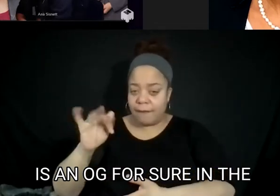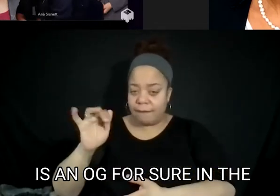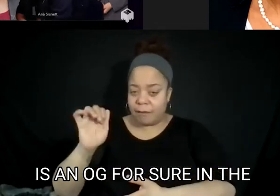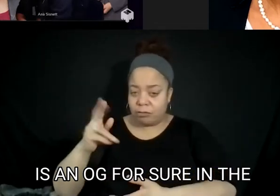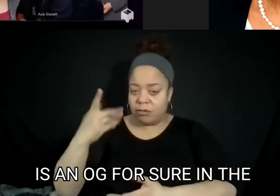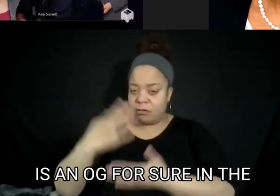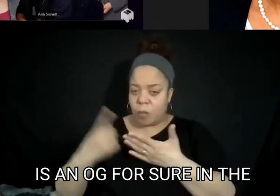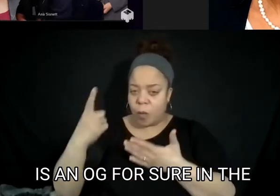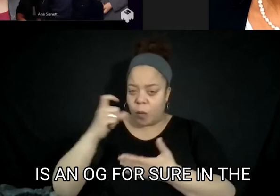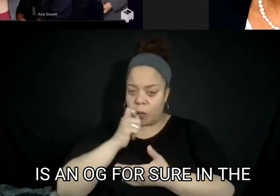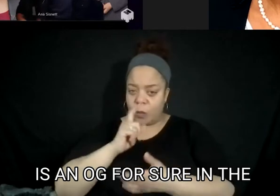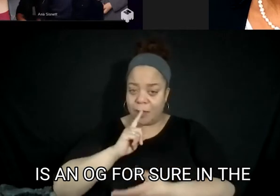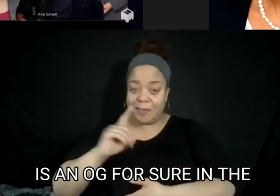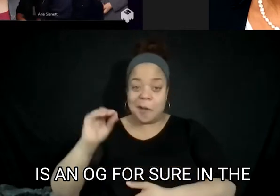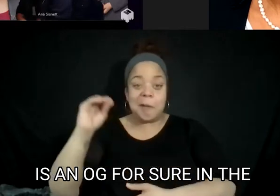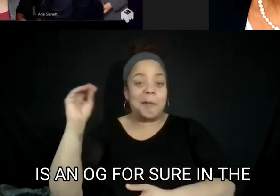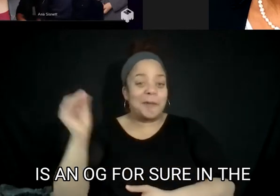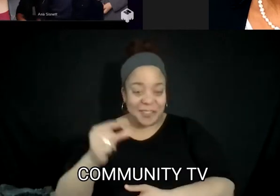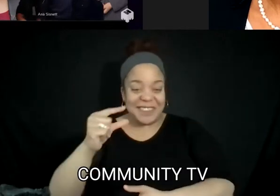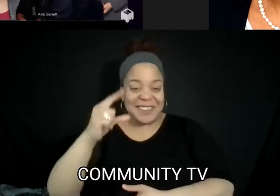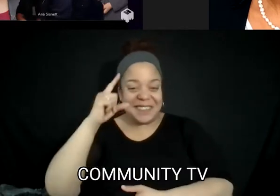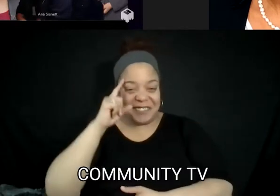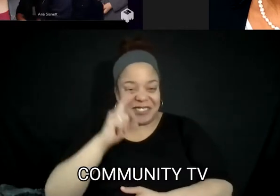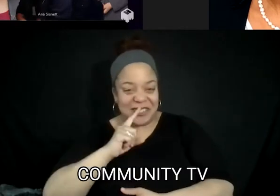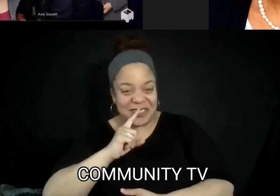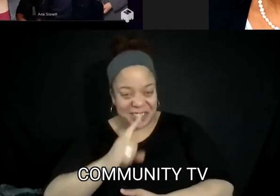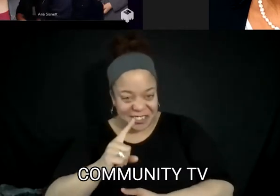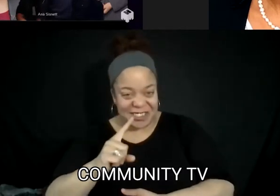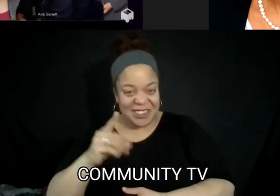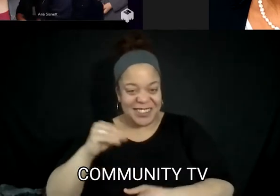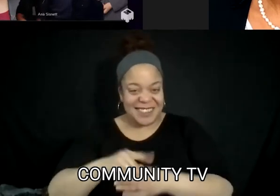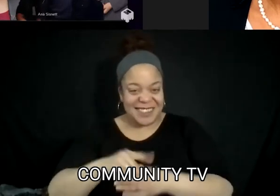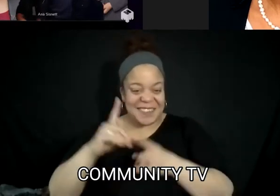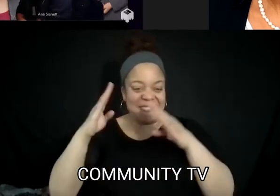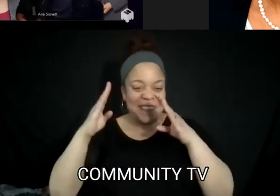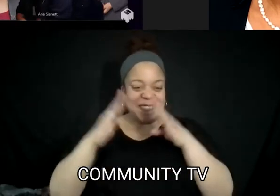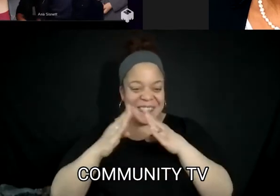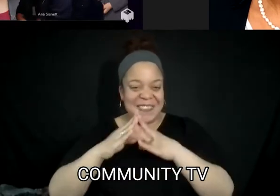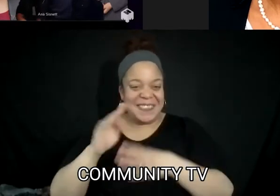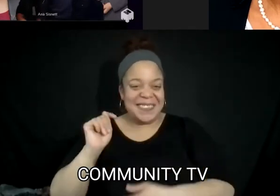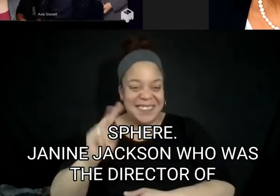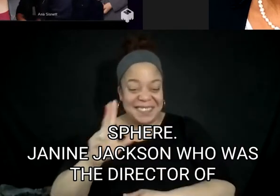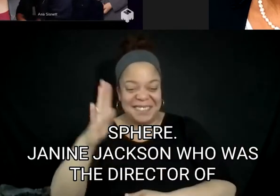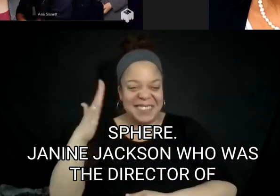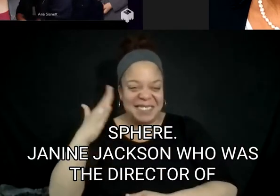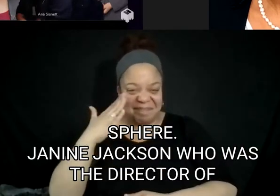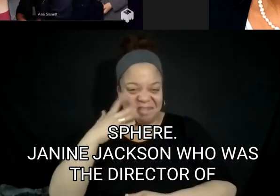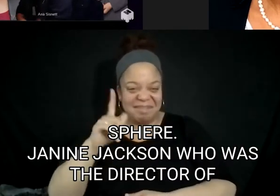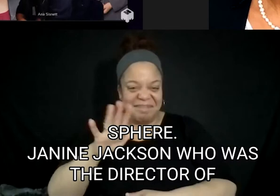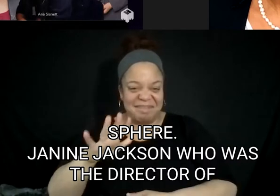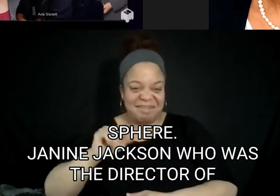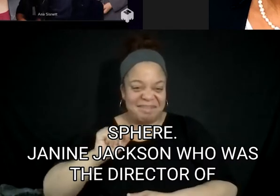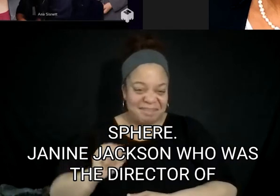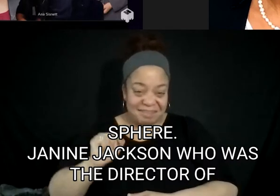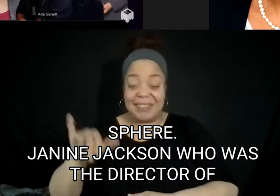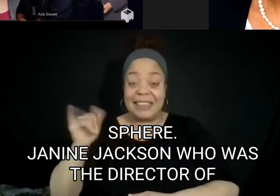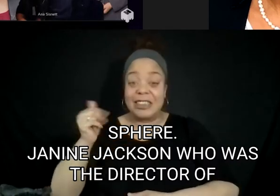who was the director at FAIR, Fairness and Accuracy in Reporting, and at the time was also hosting a radio show called